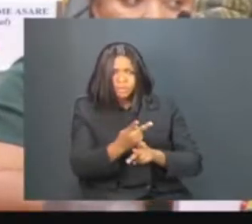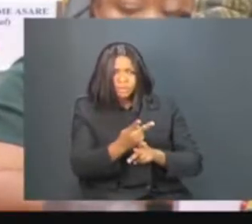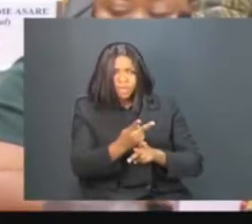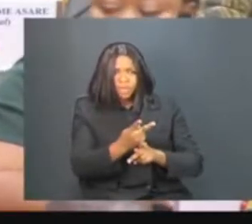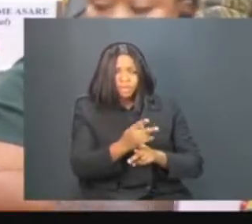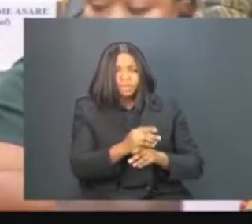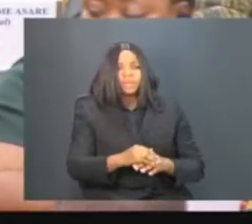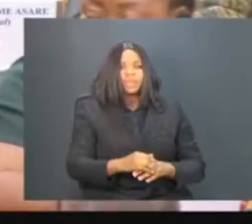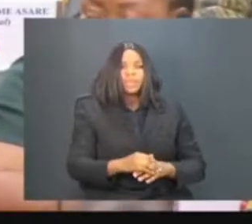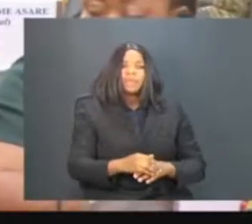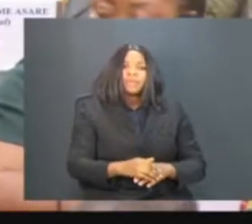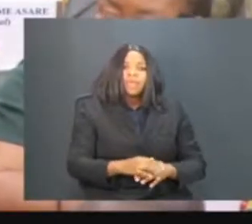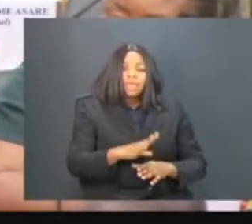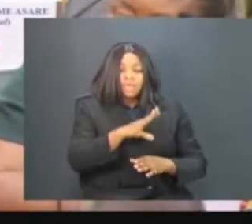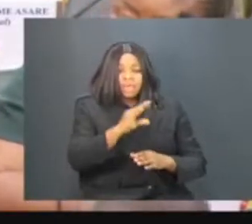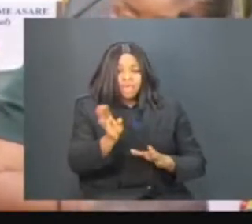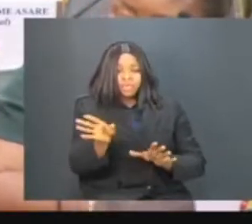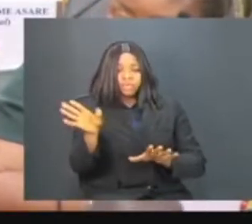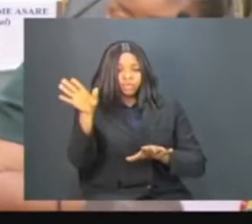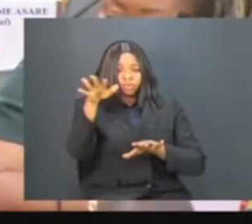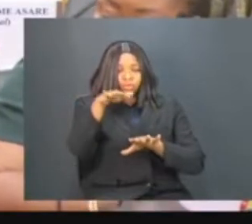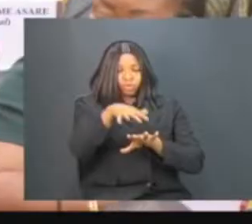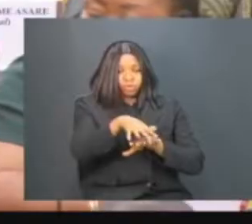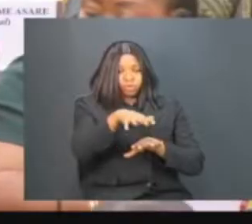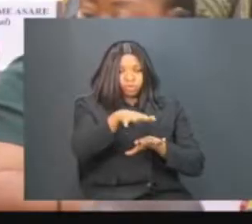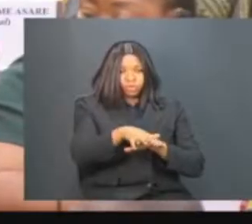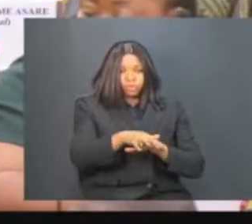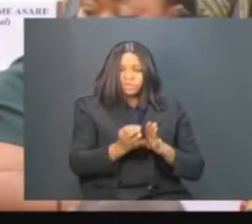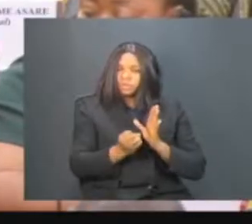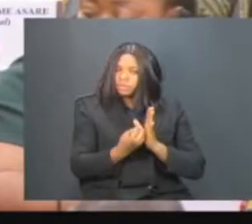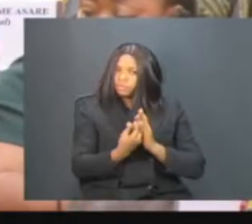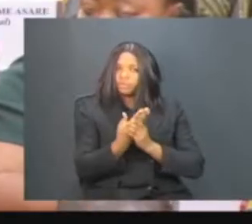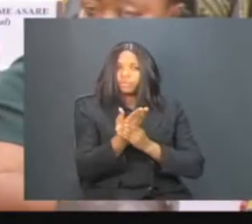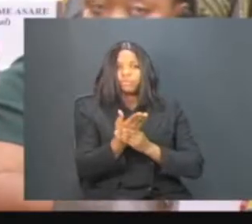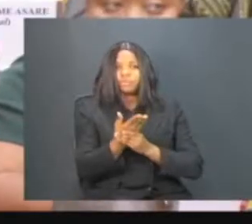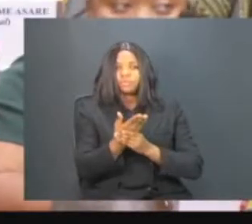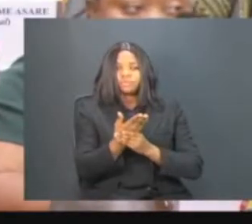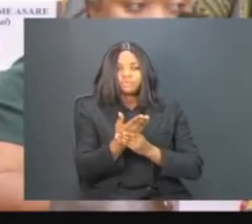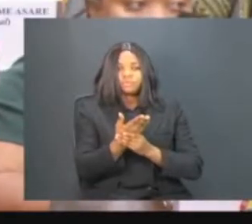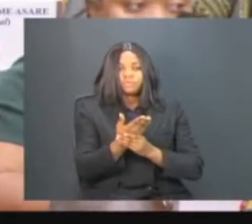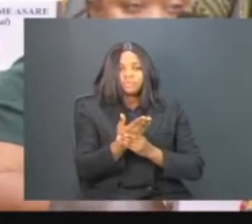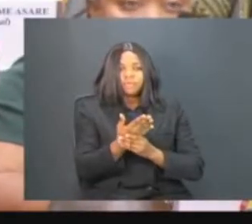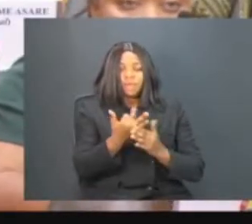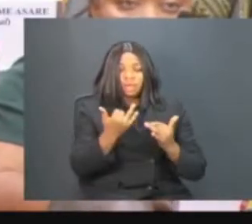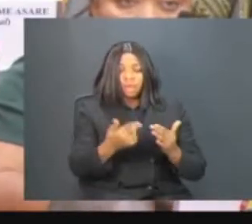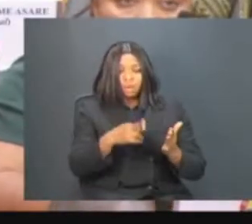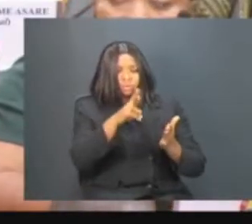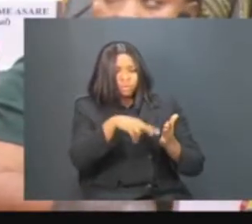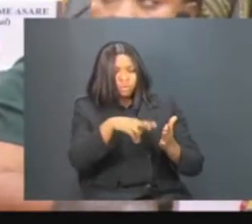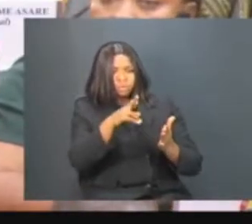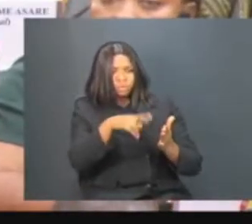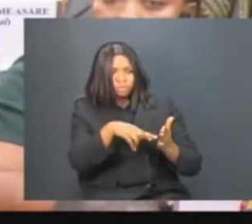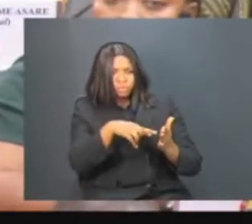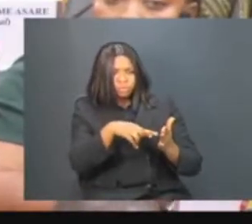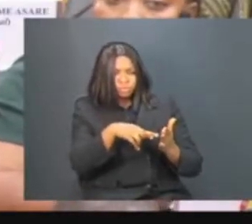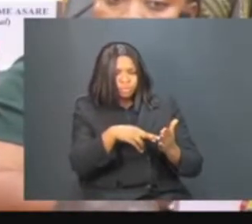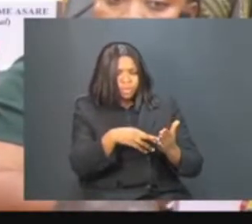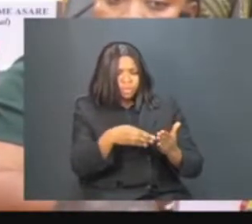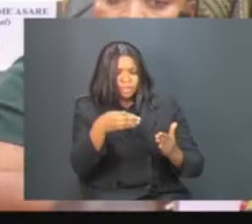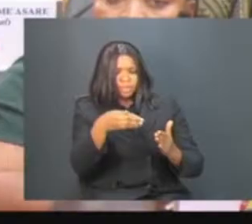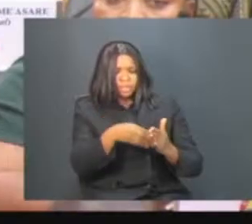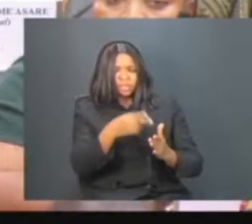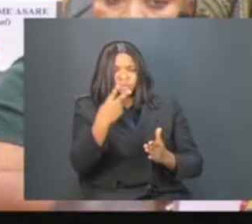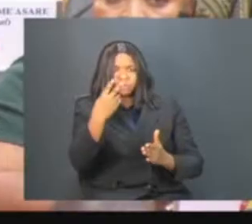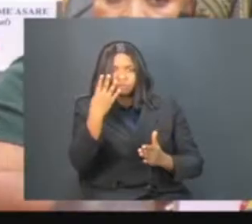competitiveness, and inclusive growth. And if you read the preface to the 24-hour economy, and